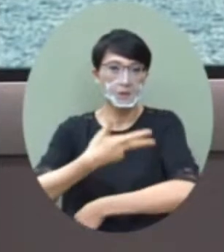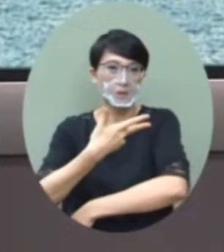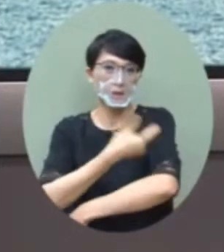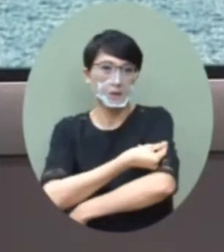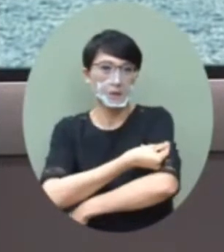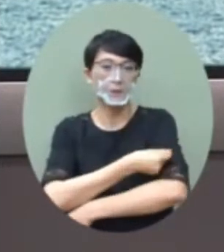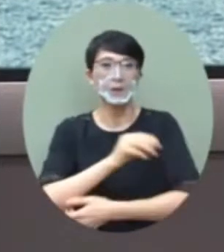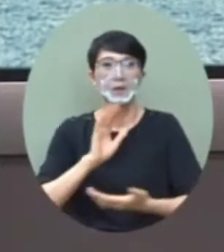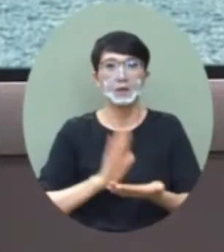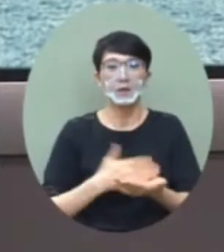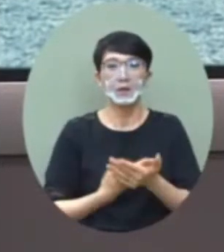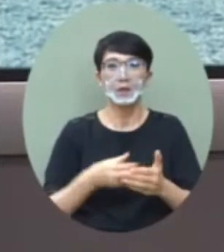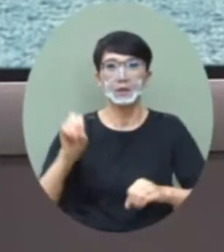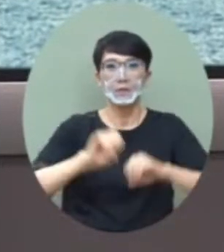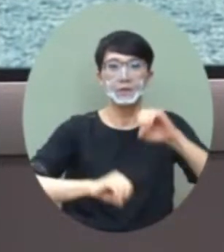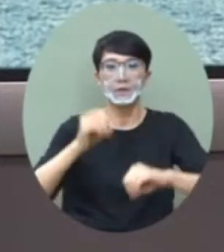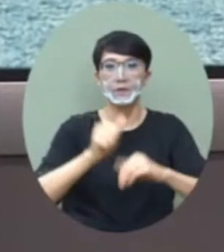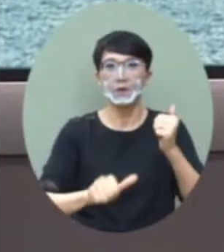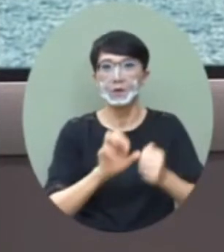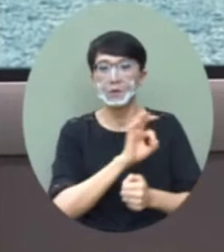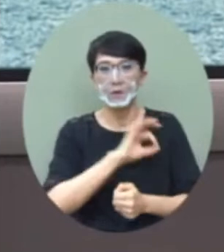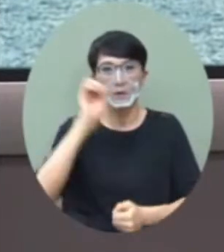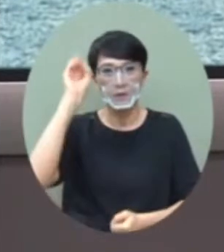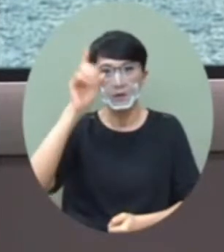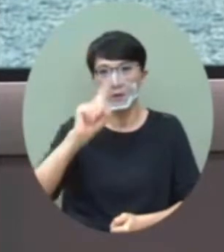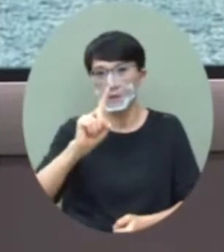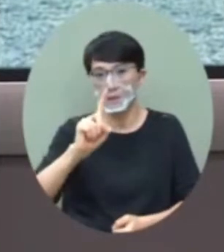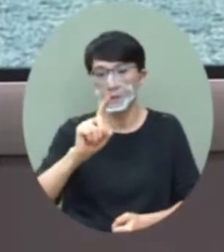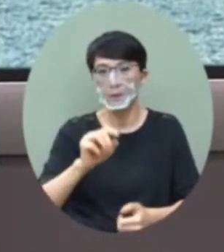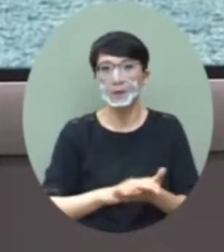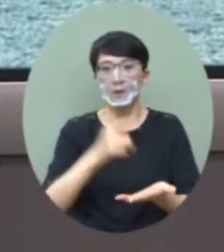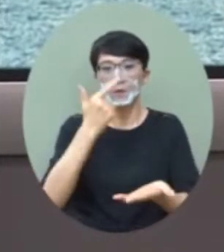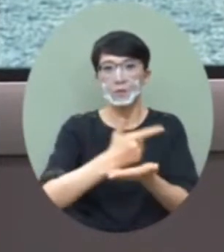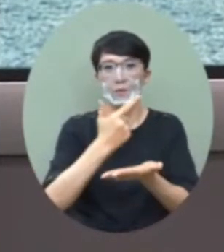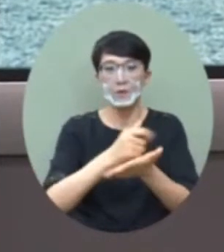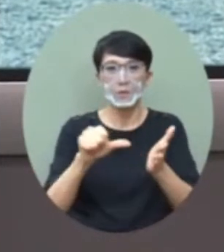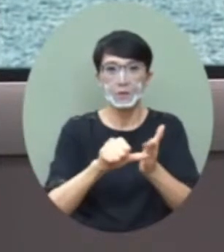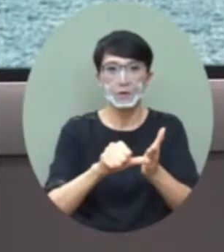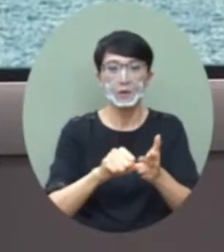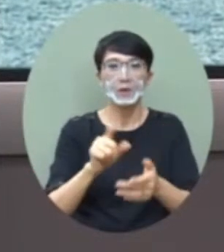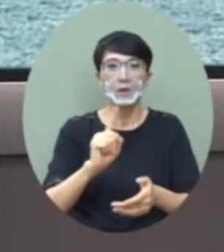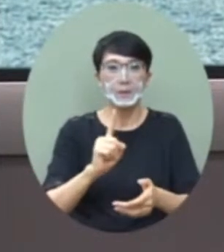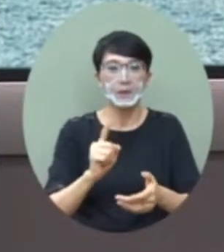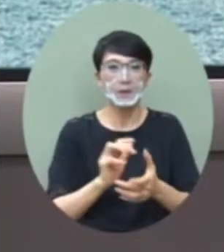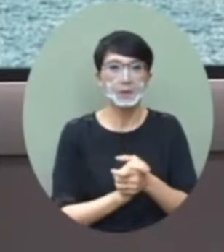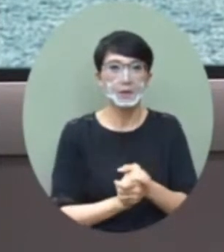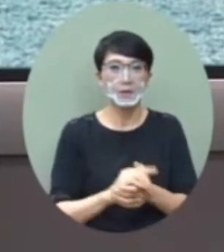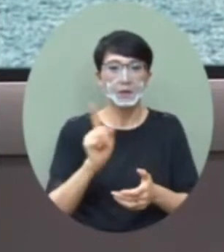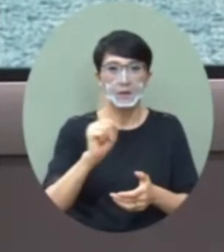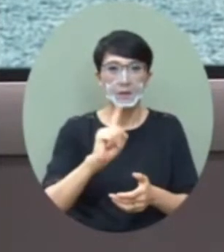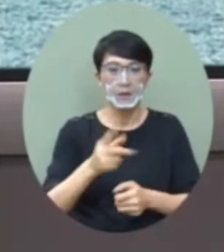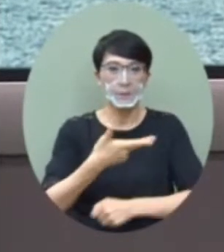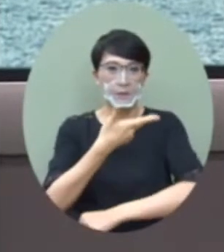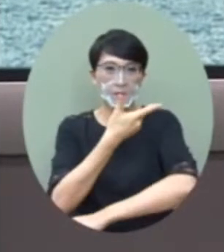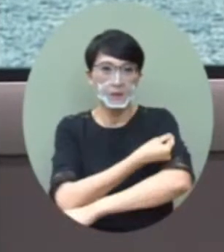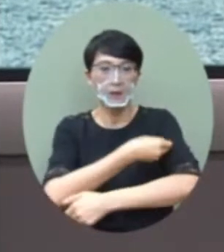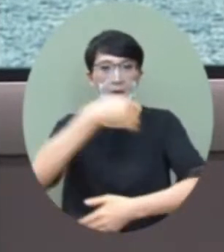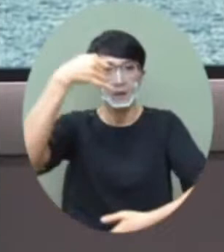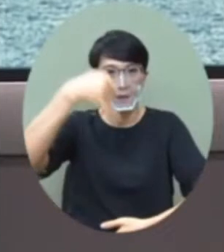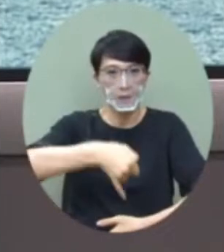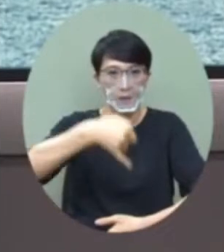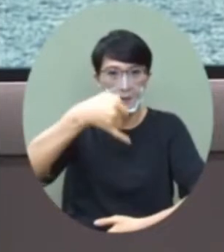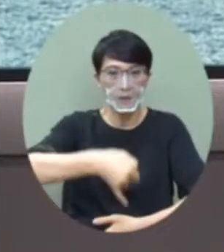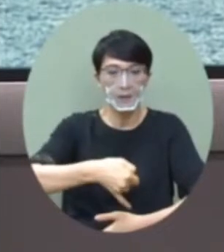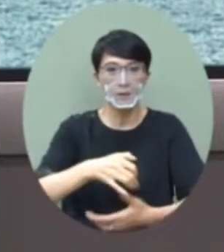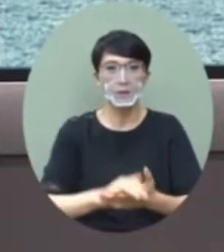According to a lot of data, the JSC was of the view that the interval